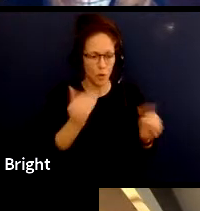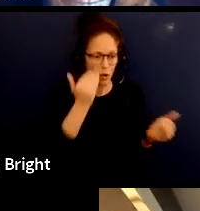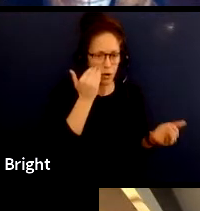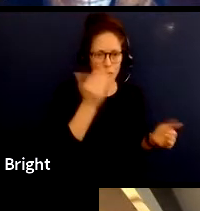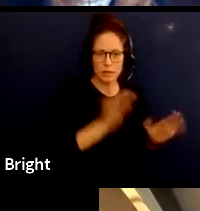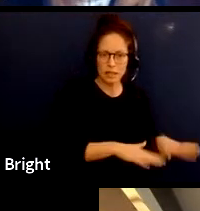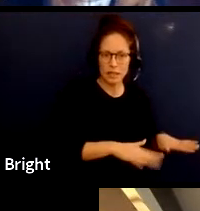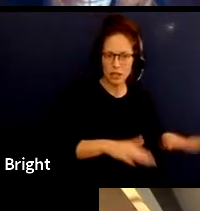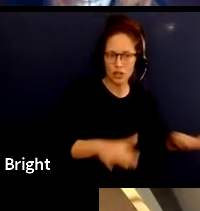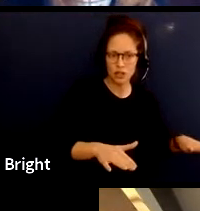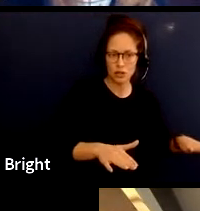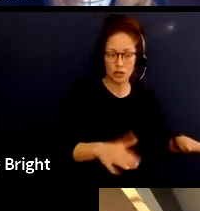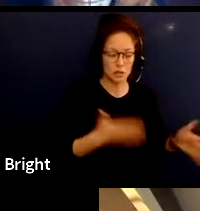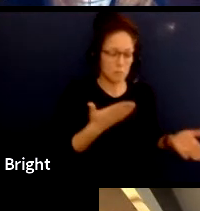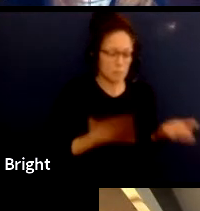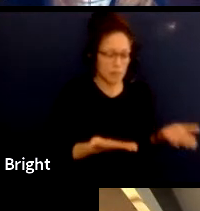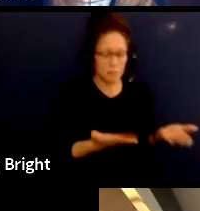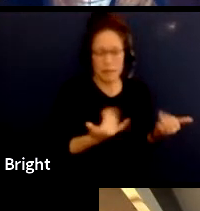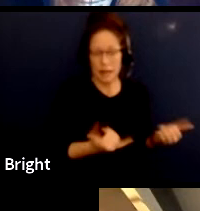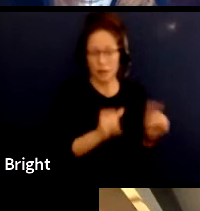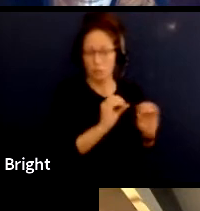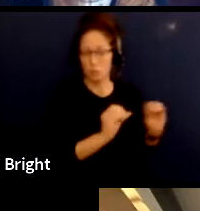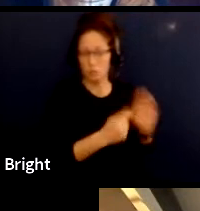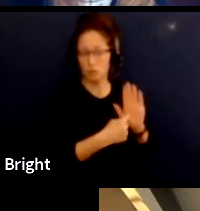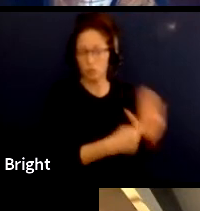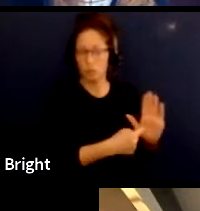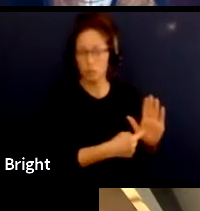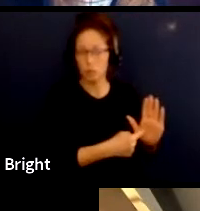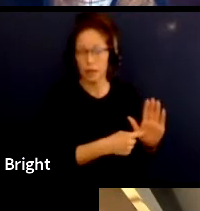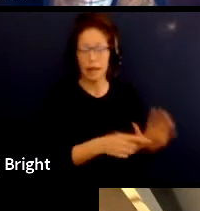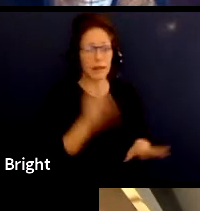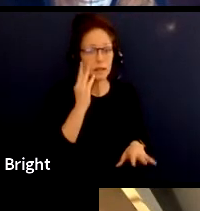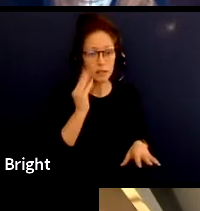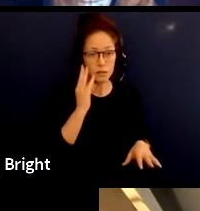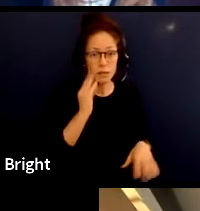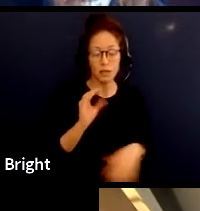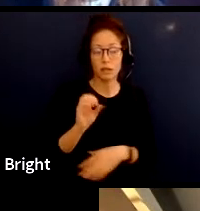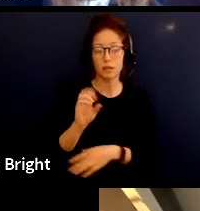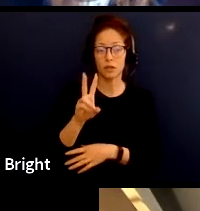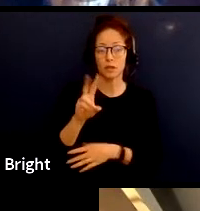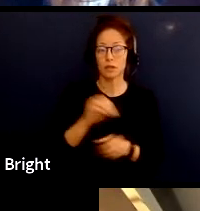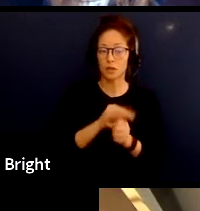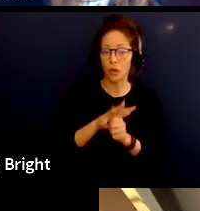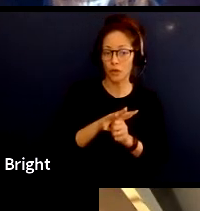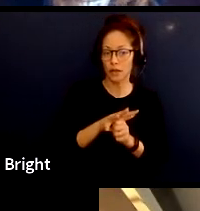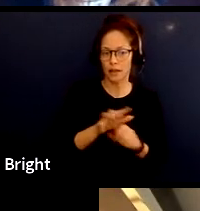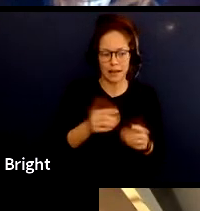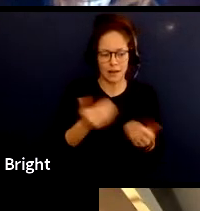are maybe asymptomatic, but have contracted COVID, and we just don't know their future.